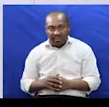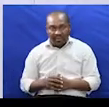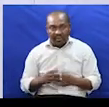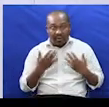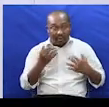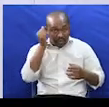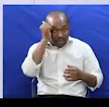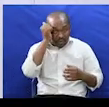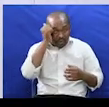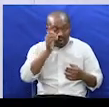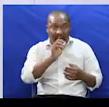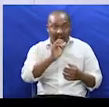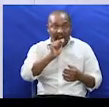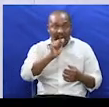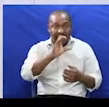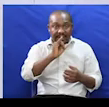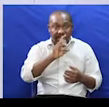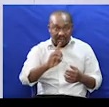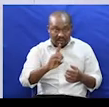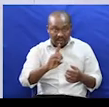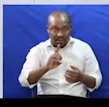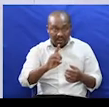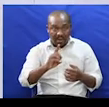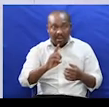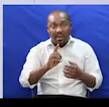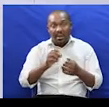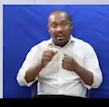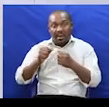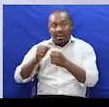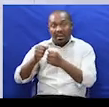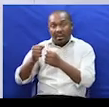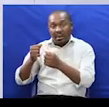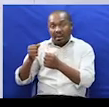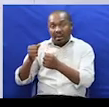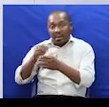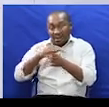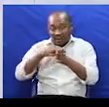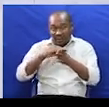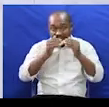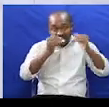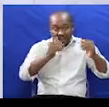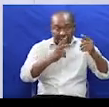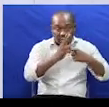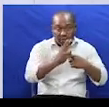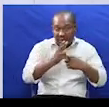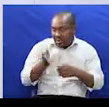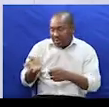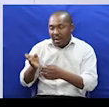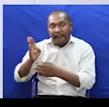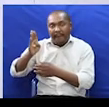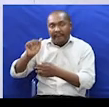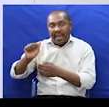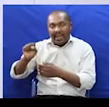is a standard solution, base must be a solution with unknown concentration. So how can I determine the concentration